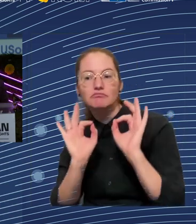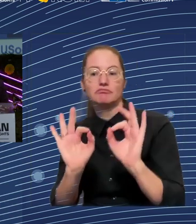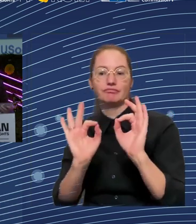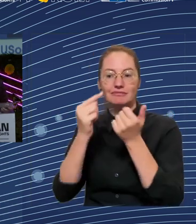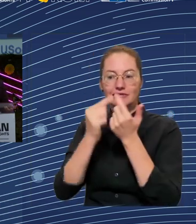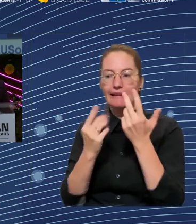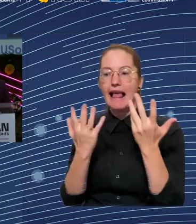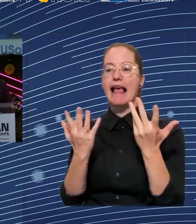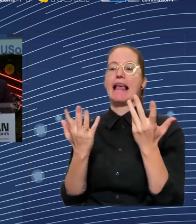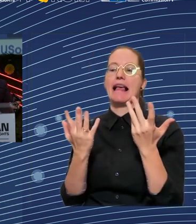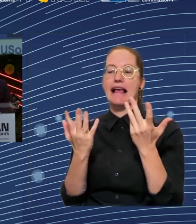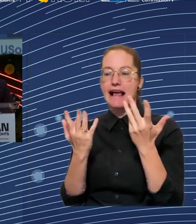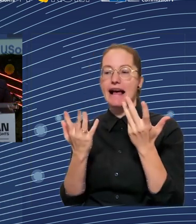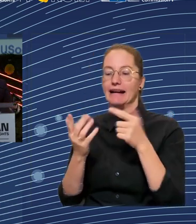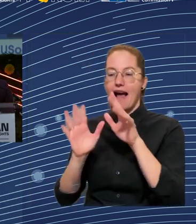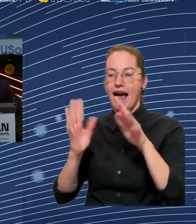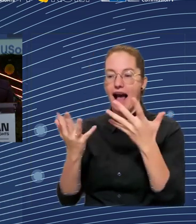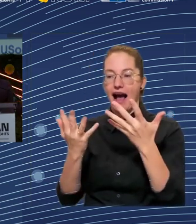jobs.